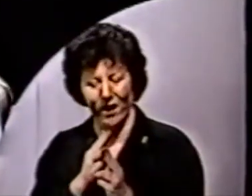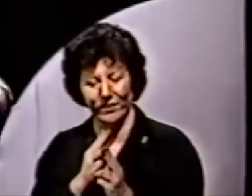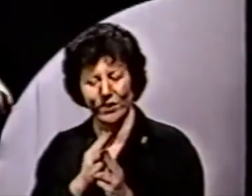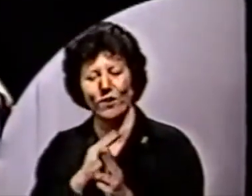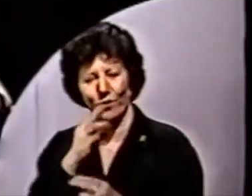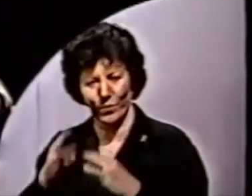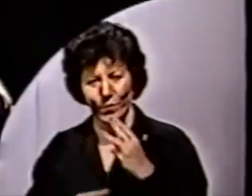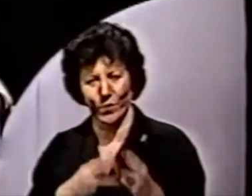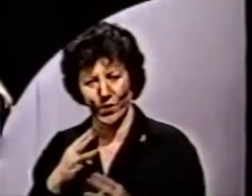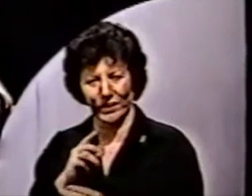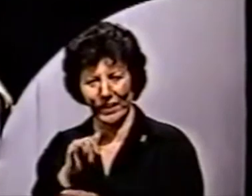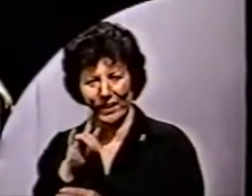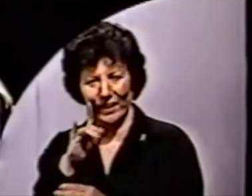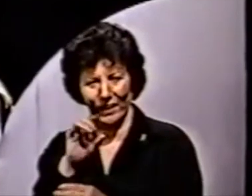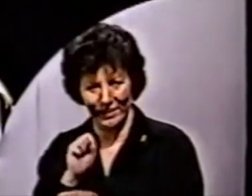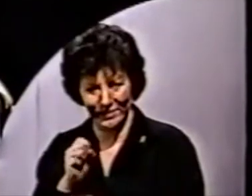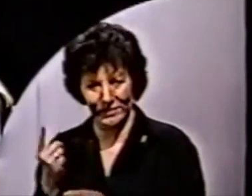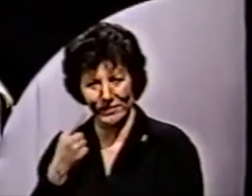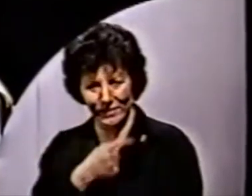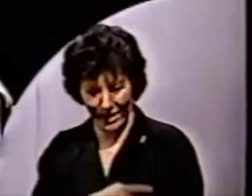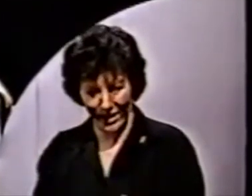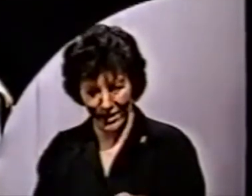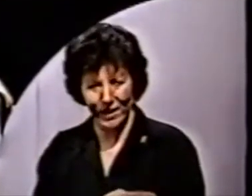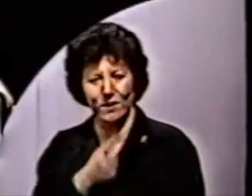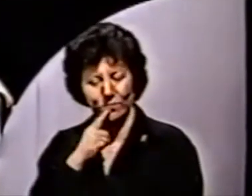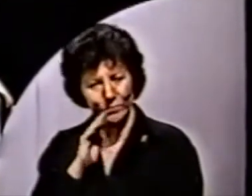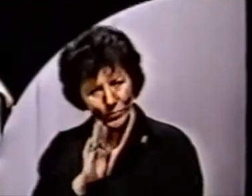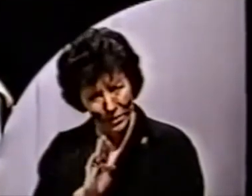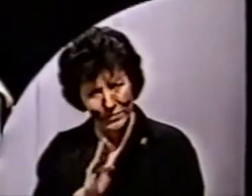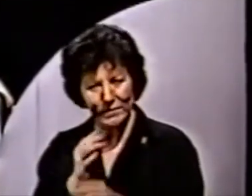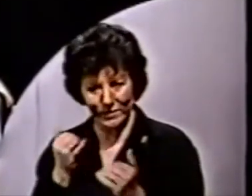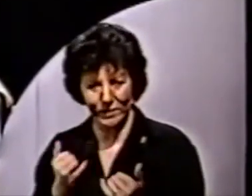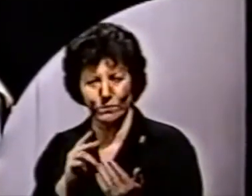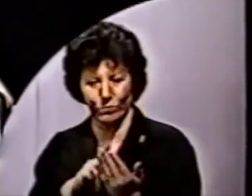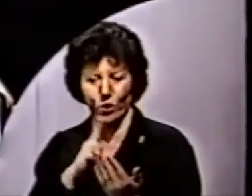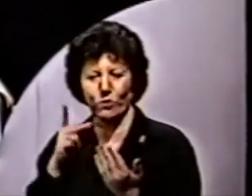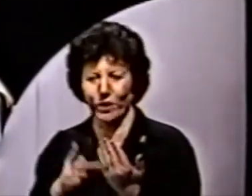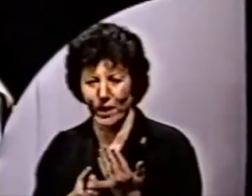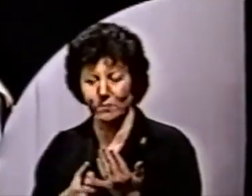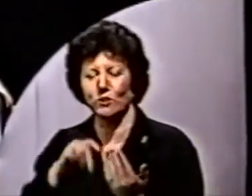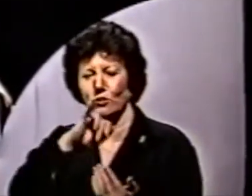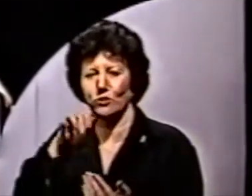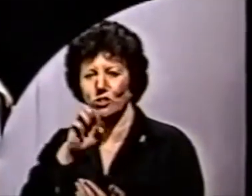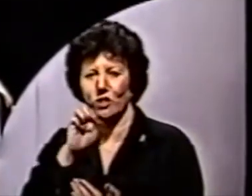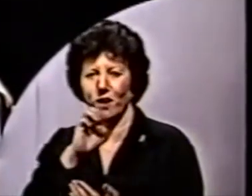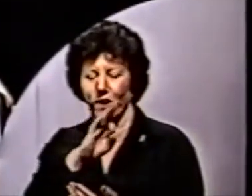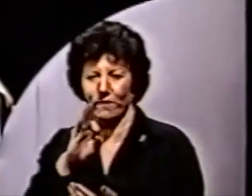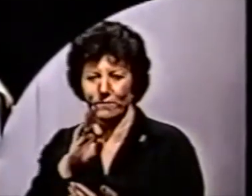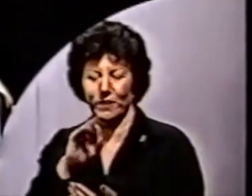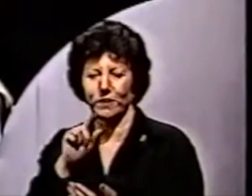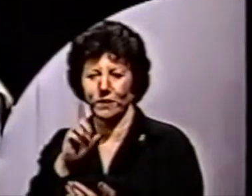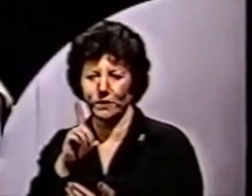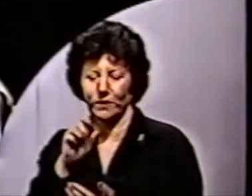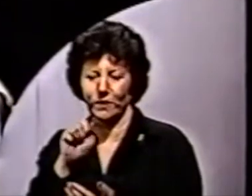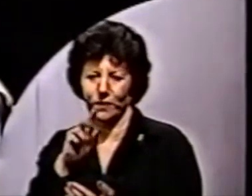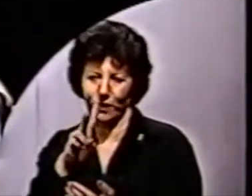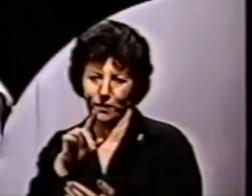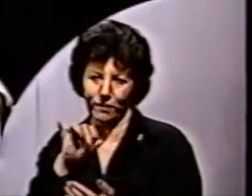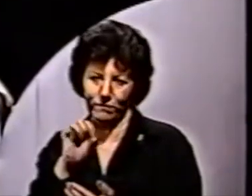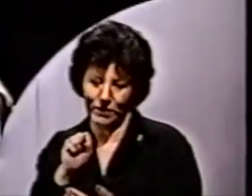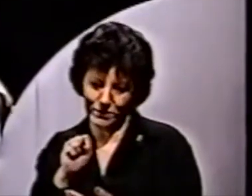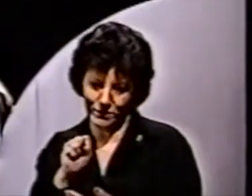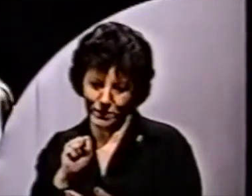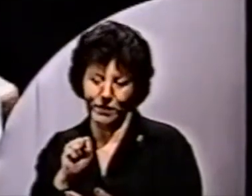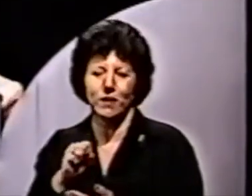and dedicate this program to Jeff Davis, who was the driving force behind the People with AIDS Coalition and the founder